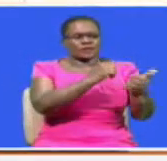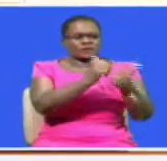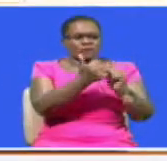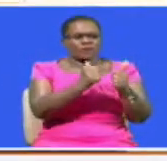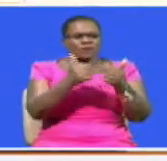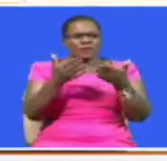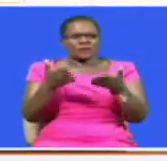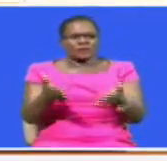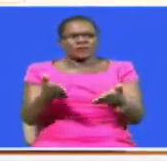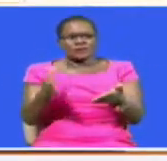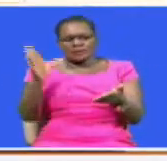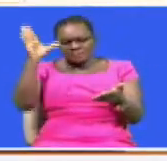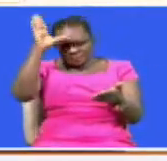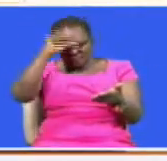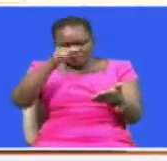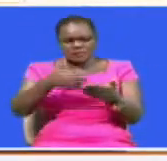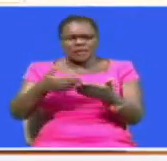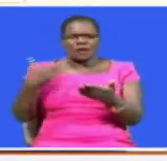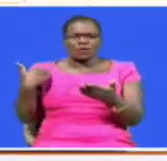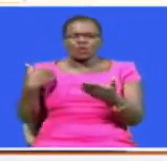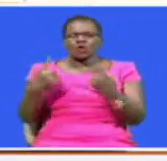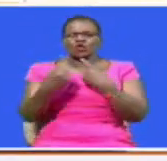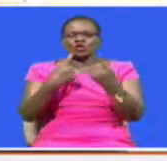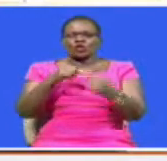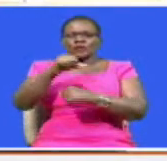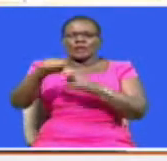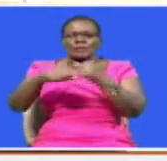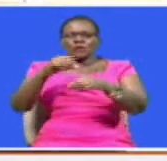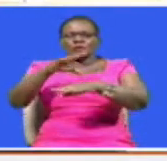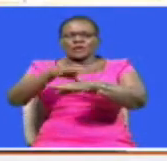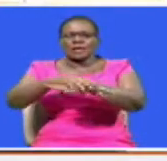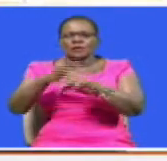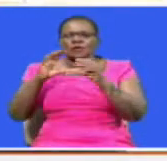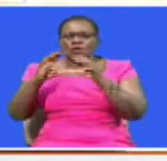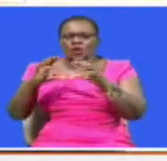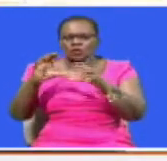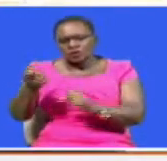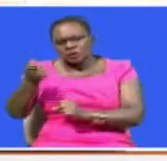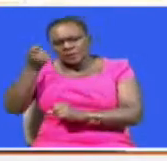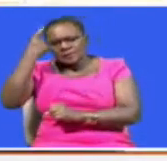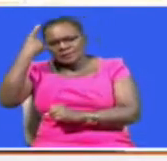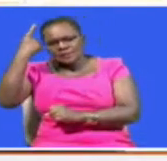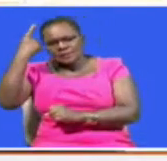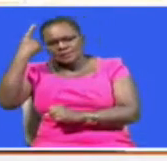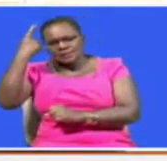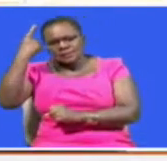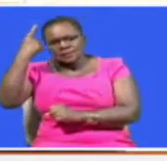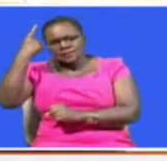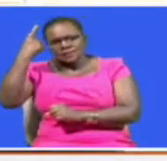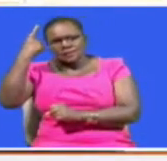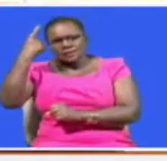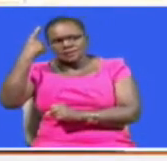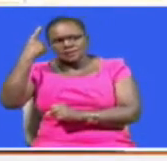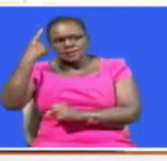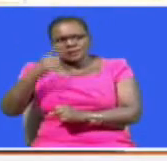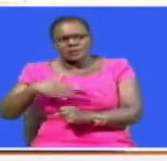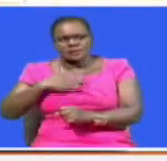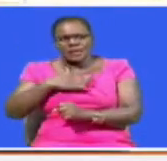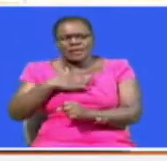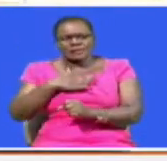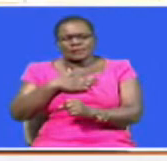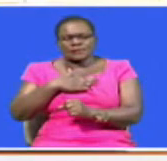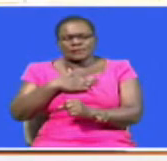This is what we've been lacking. We are talking of getting coaches to understand the sports science part of it in